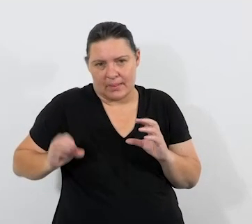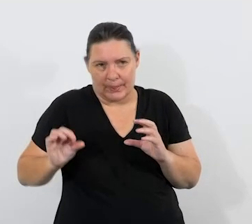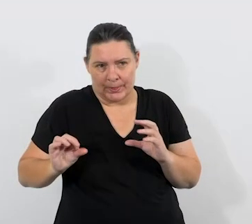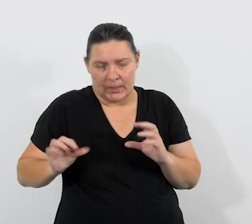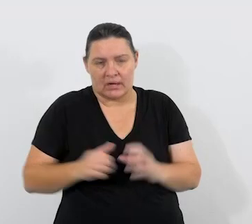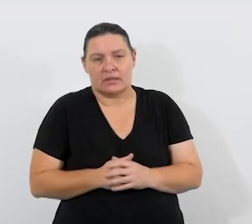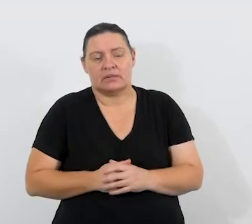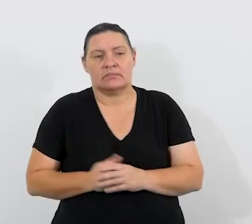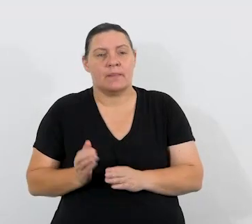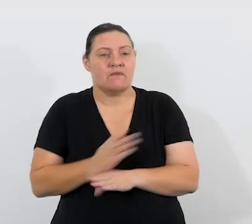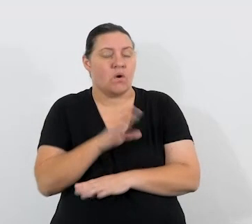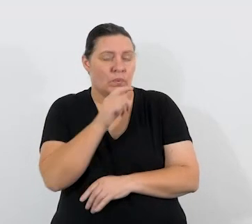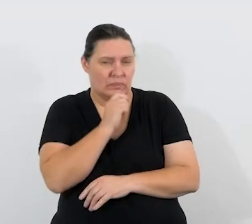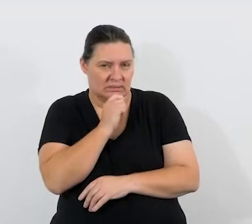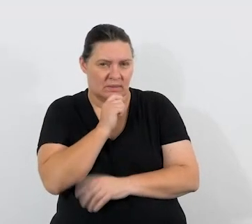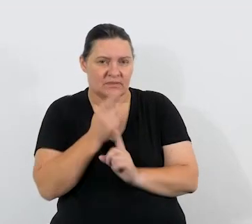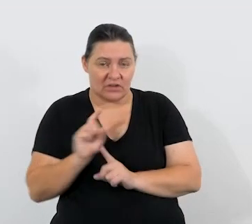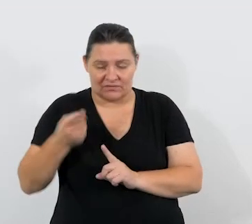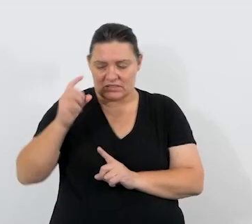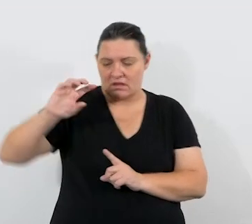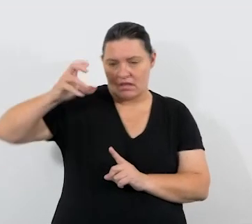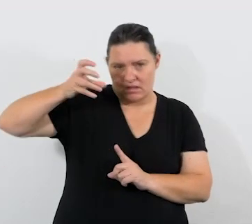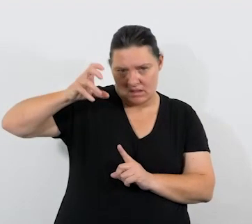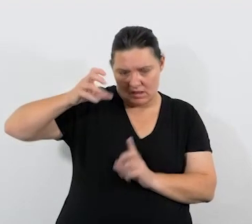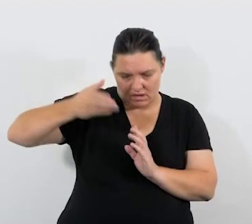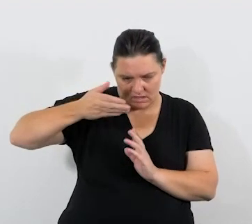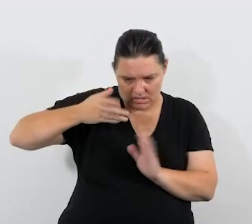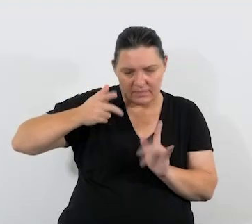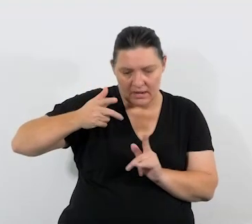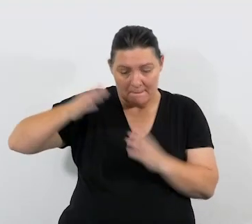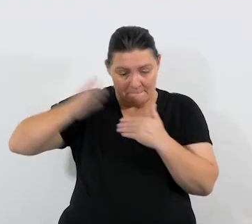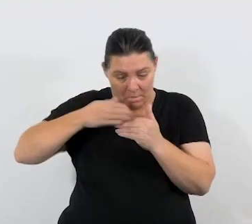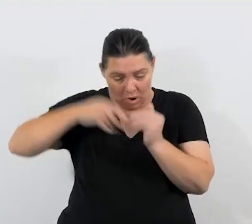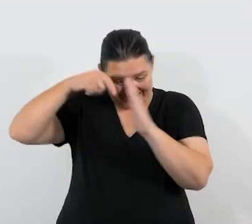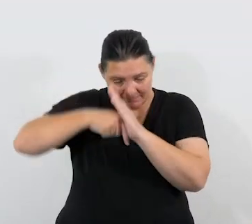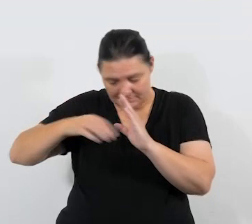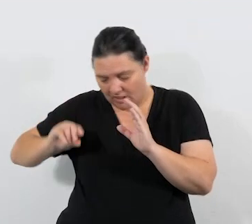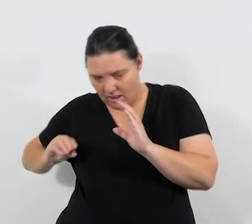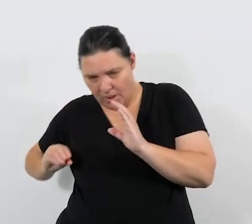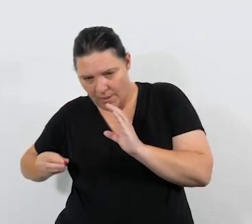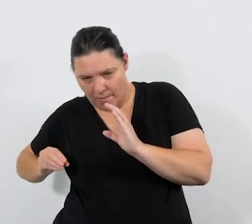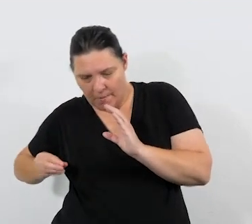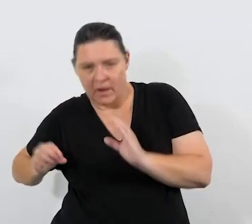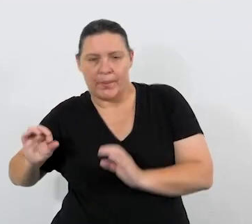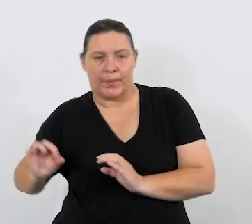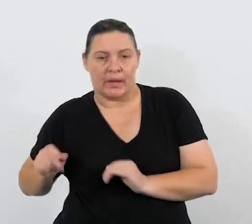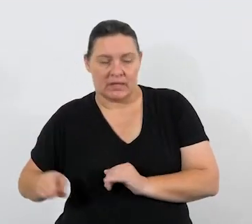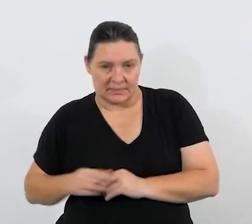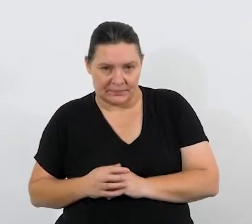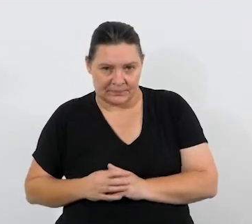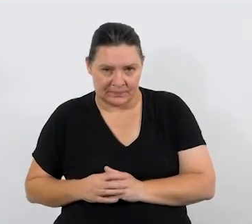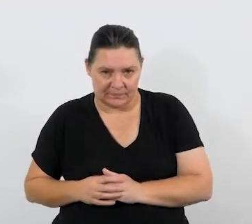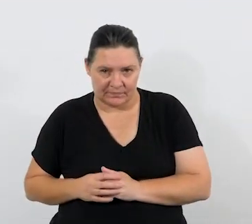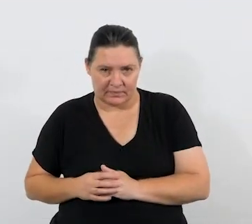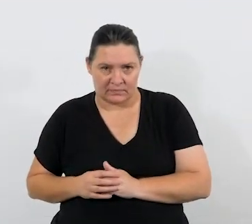object, now before you use it, obviously you need to use the coarse adjustment screw. And when you want to get the final detail of how the object